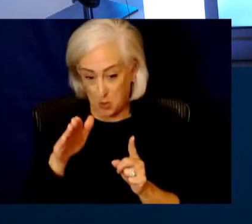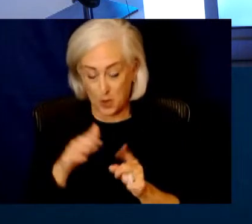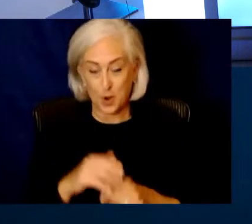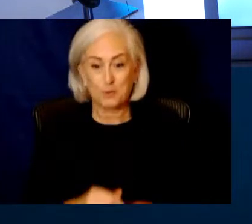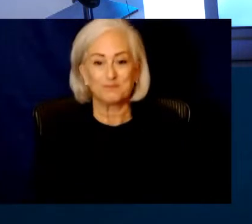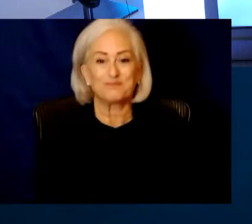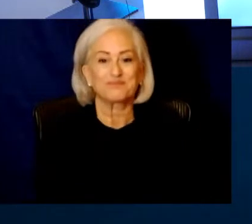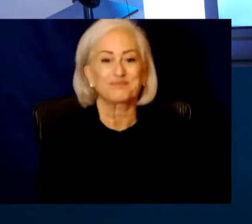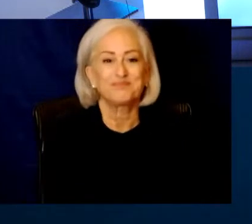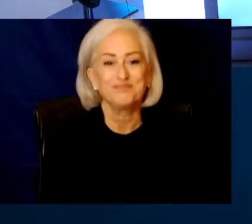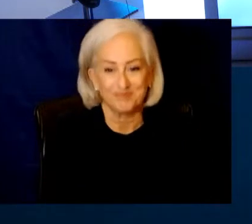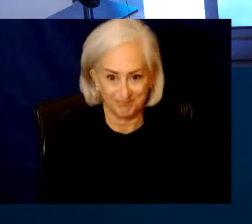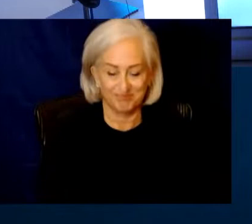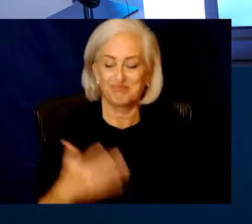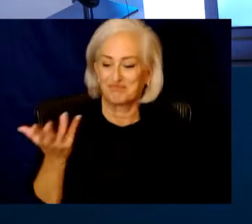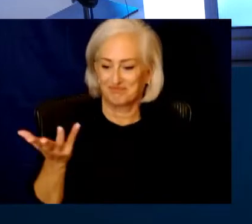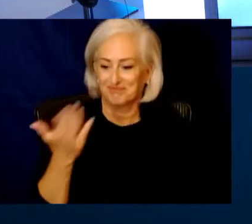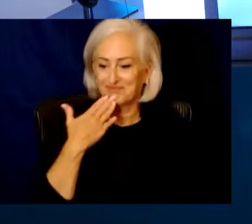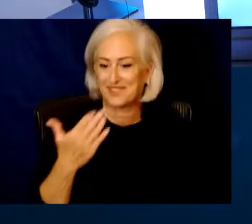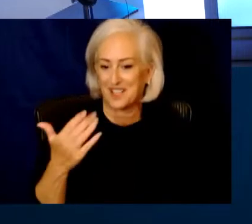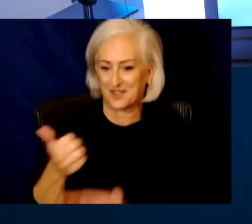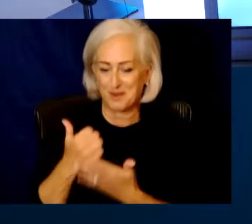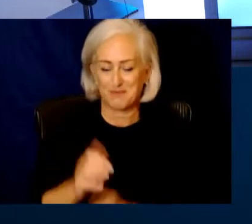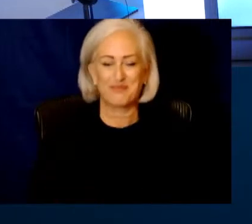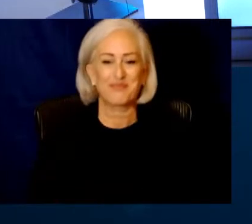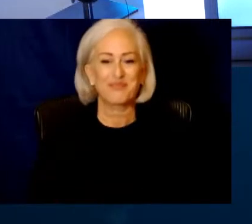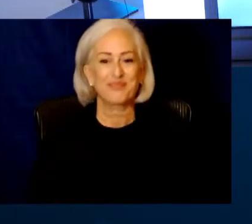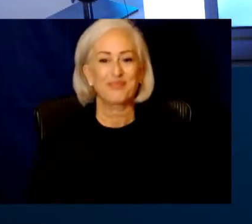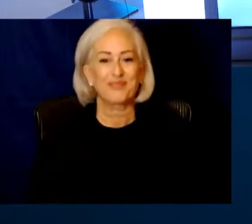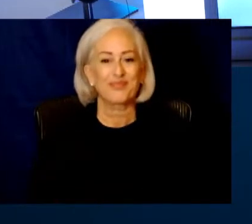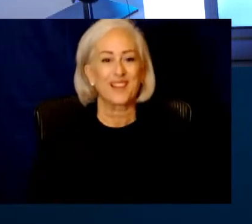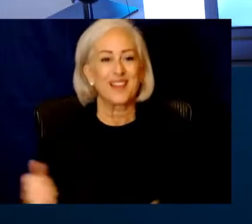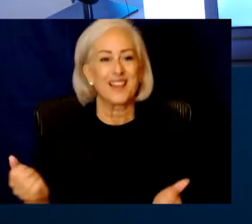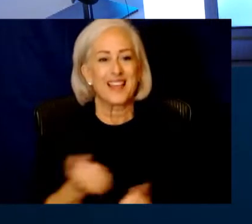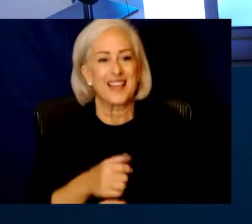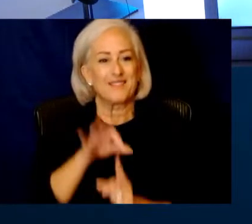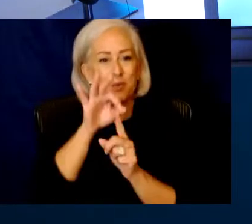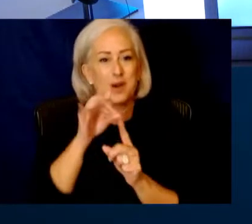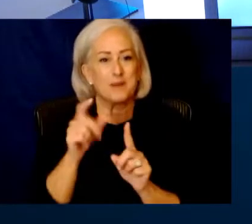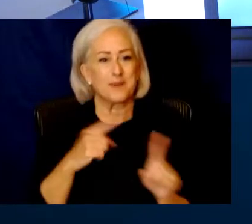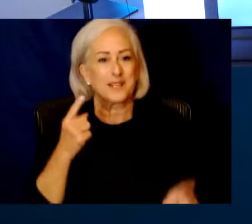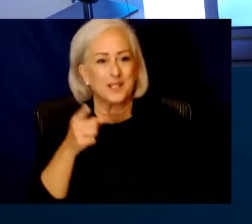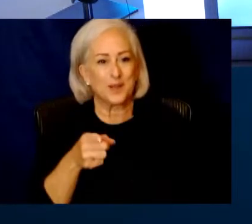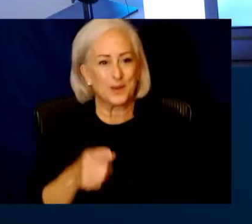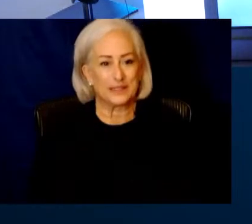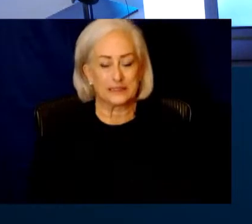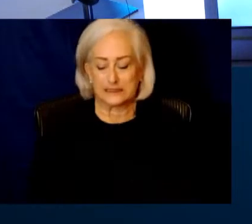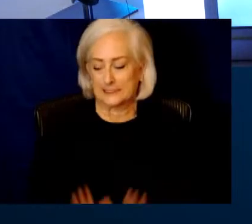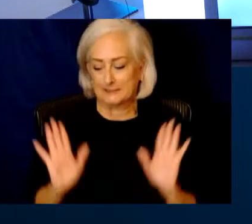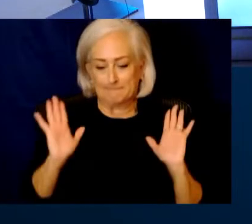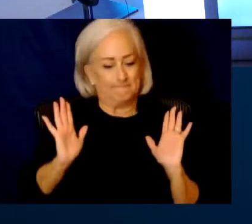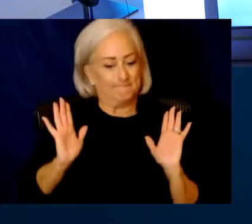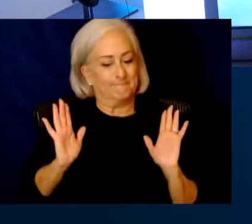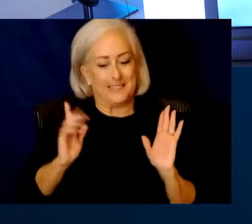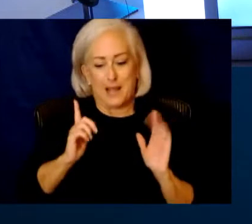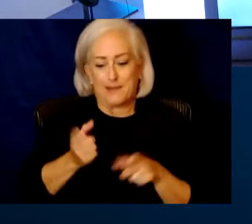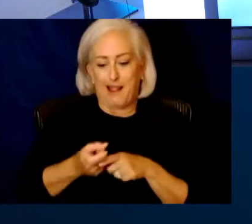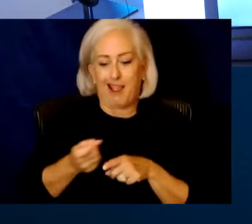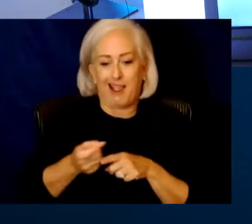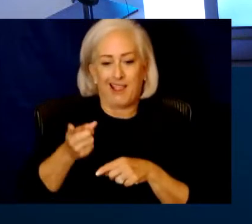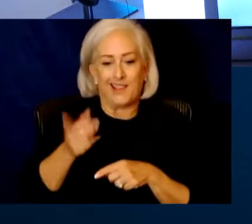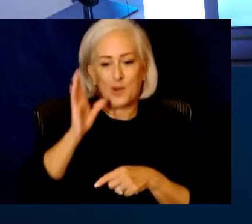know. Covered. Okay, thank you. Everybody but you, right? I'm not going to tell you yet. I'm going to make fun of you. Go ahead.